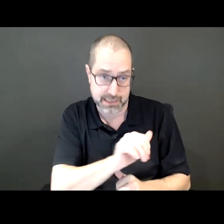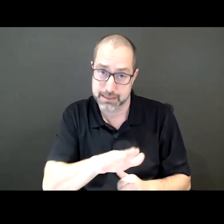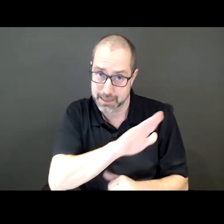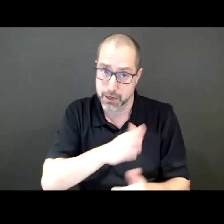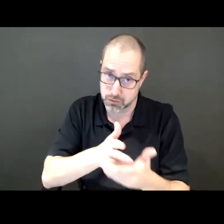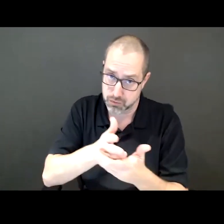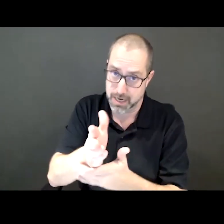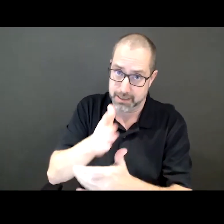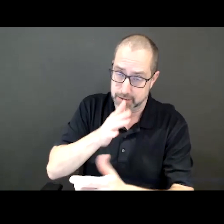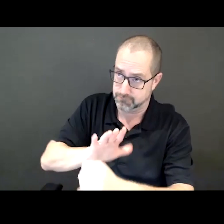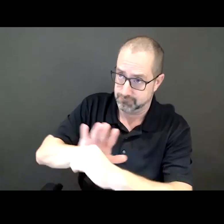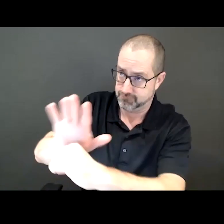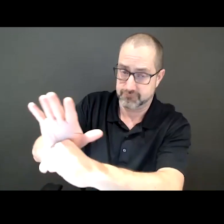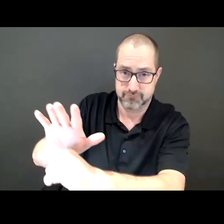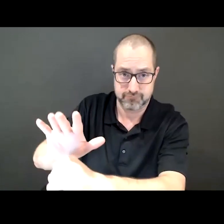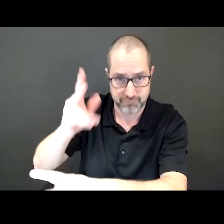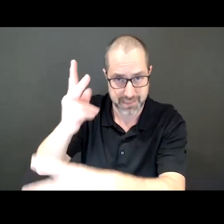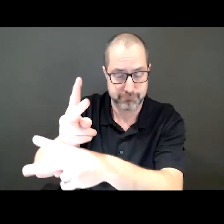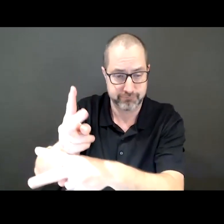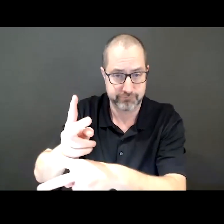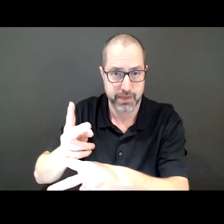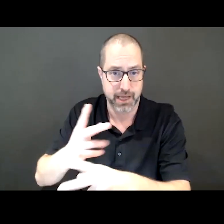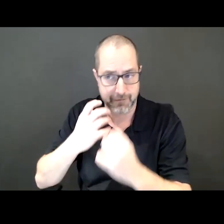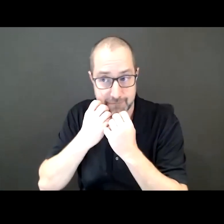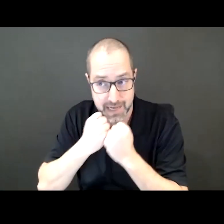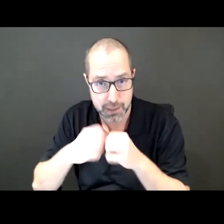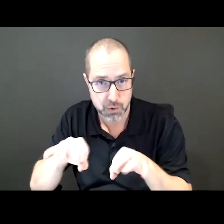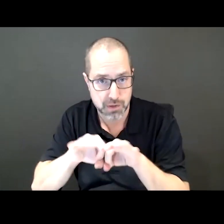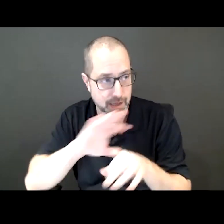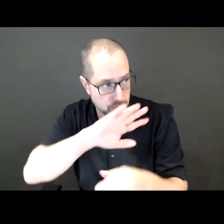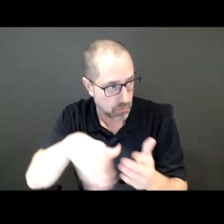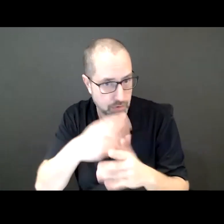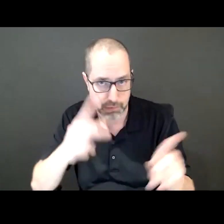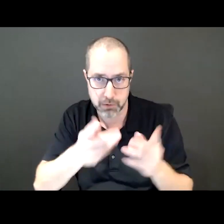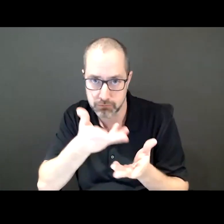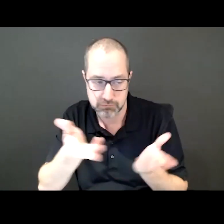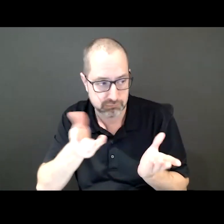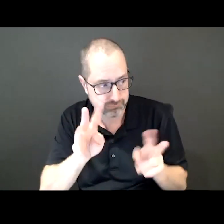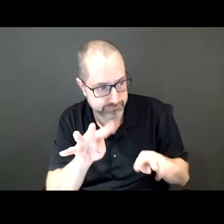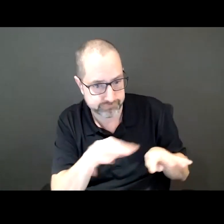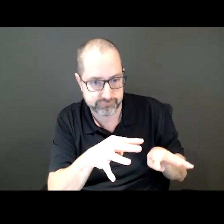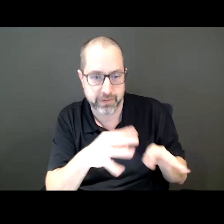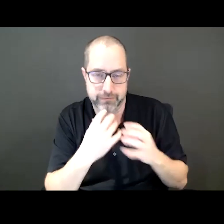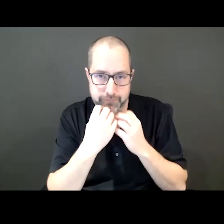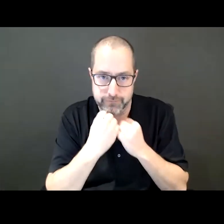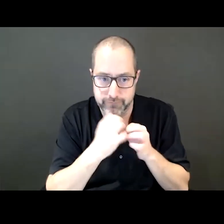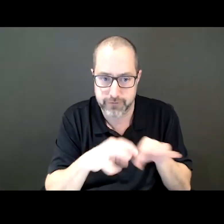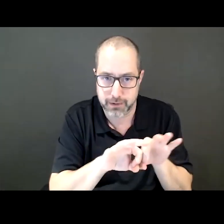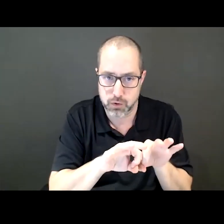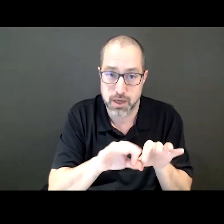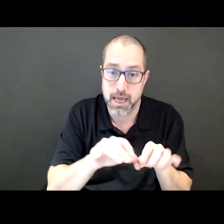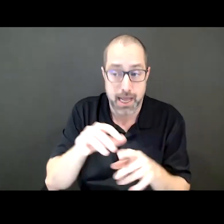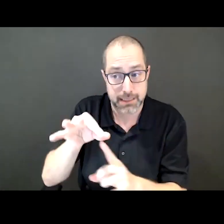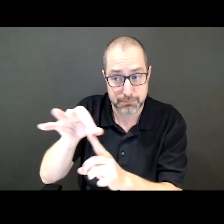really valued throughout our society, and particularly in our workplaces. I feel like